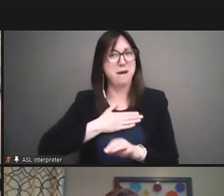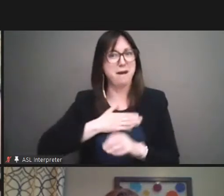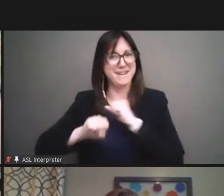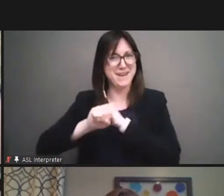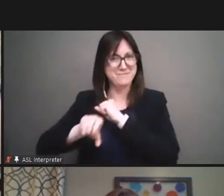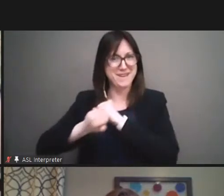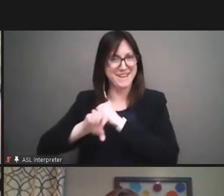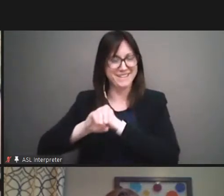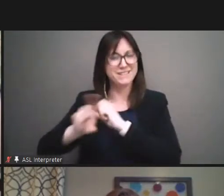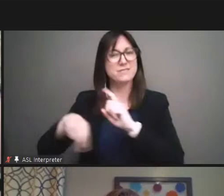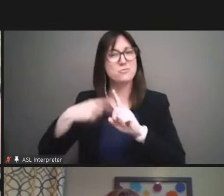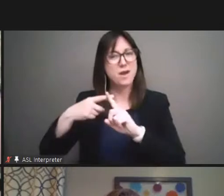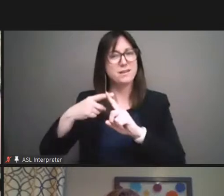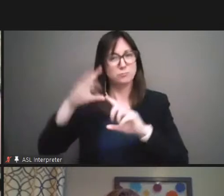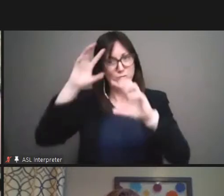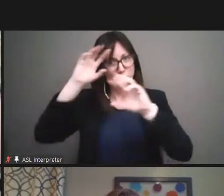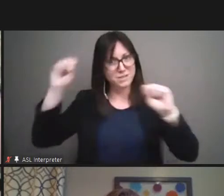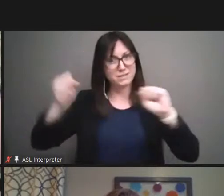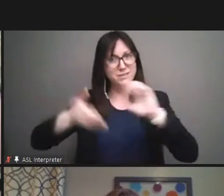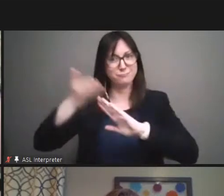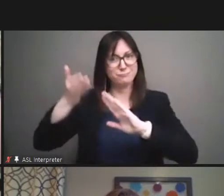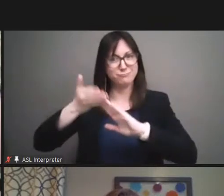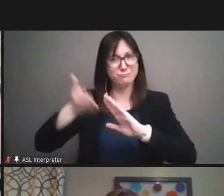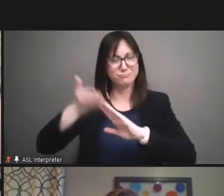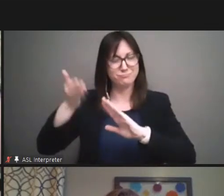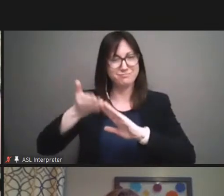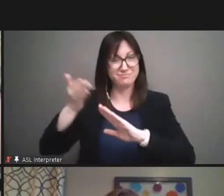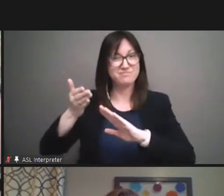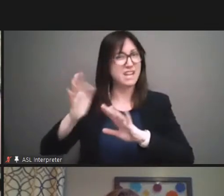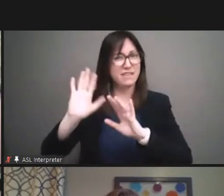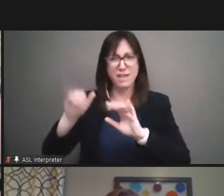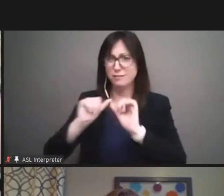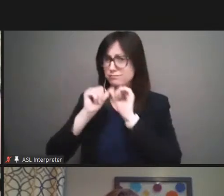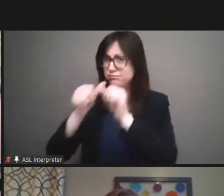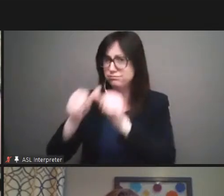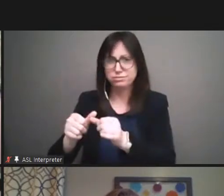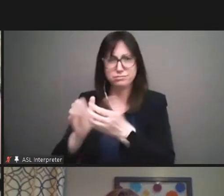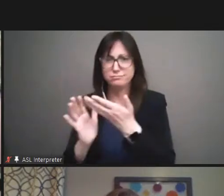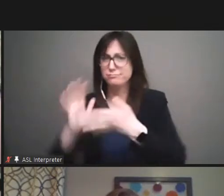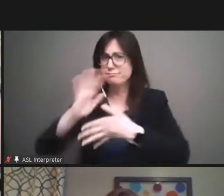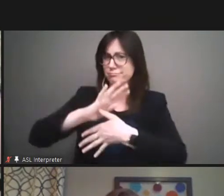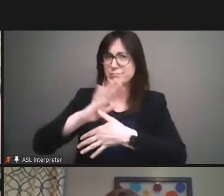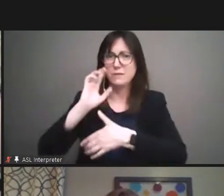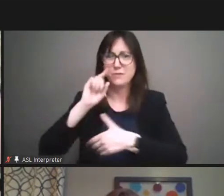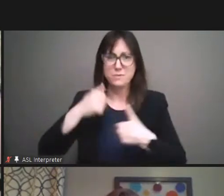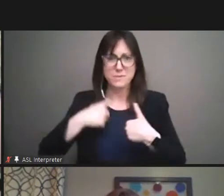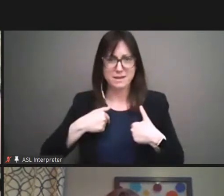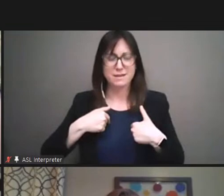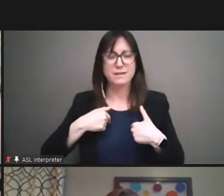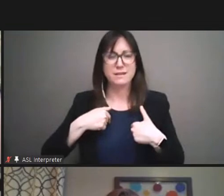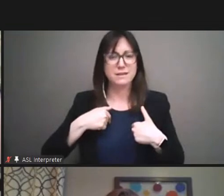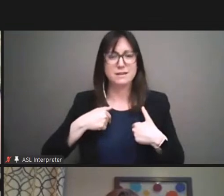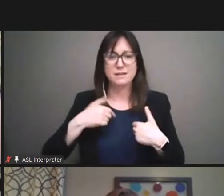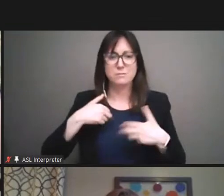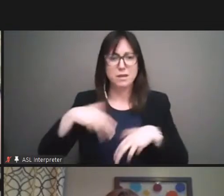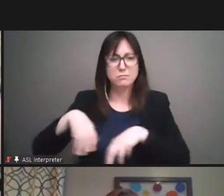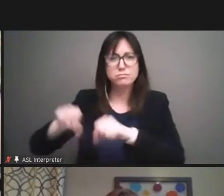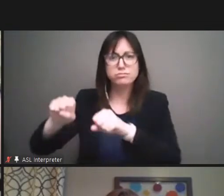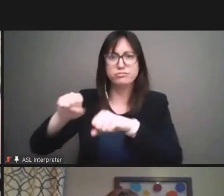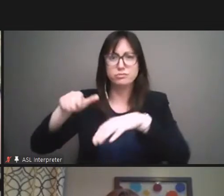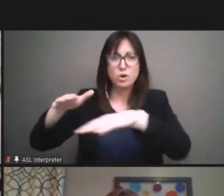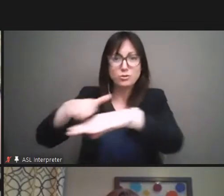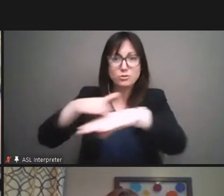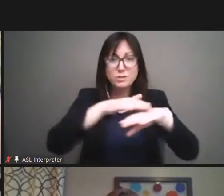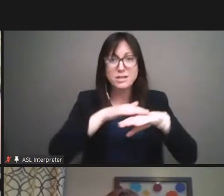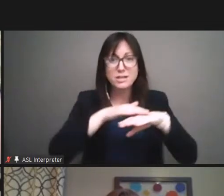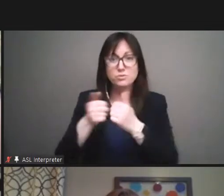for president, and it continued to be a priority throughout my term in terms of hosting, consultative meetings